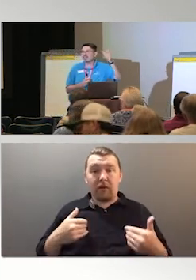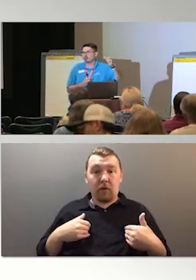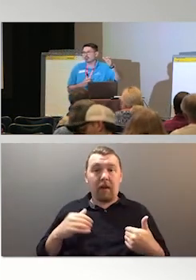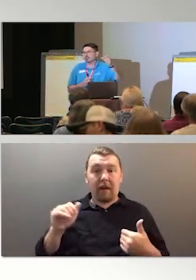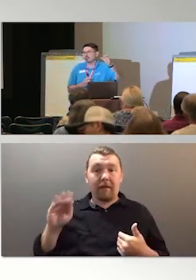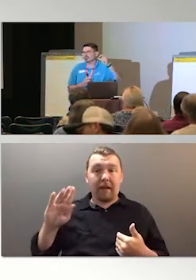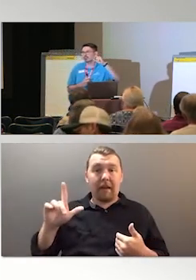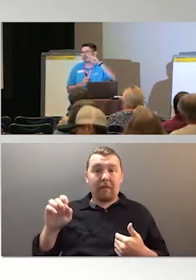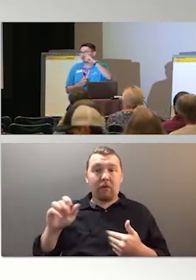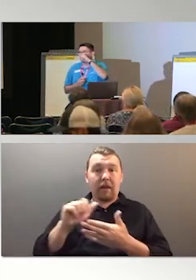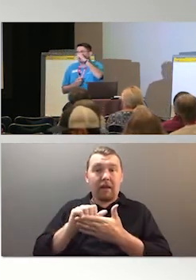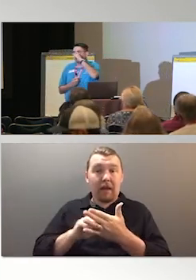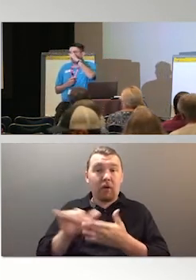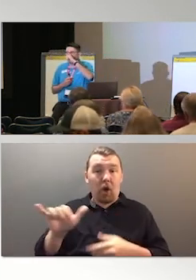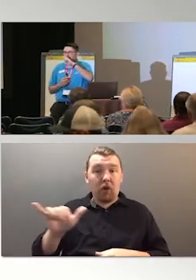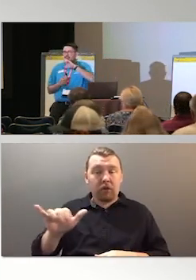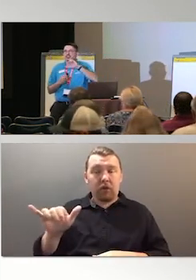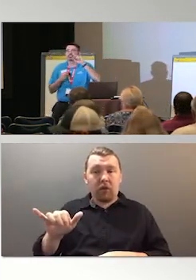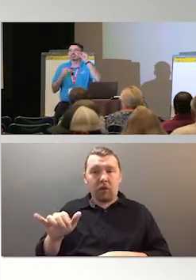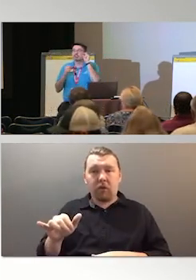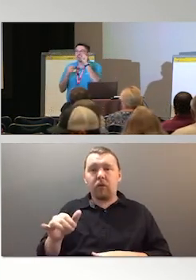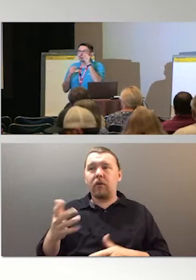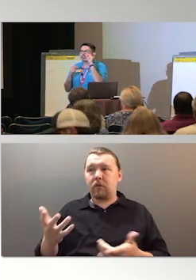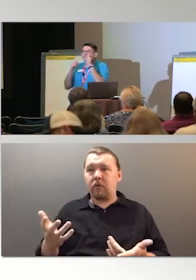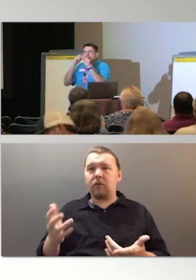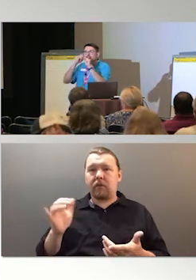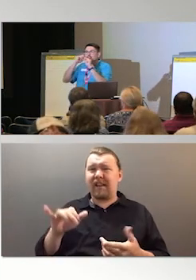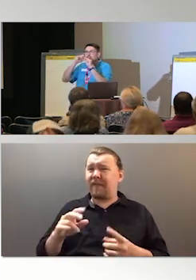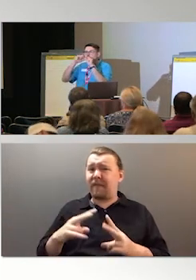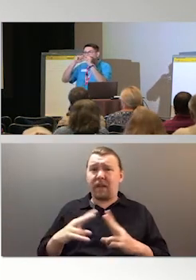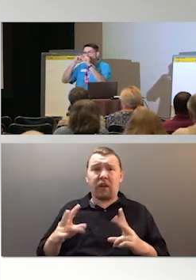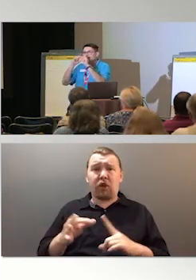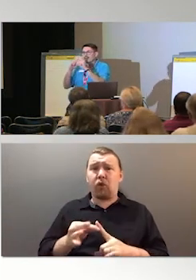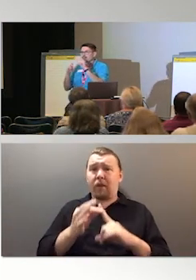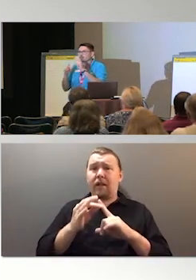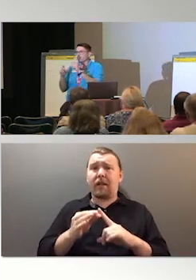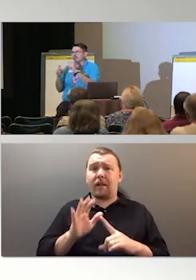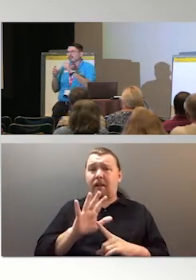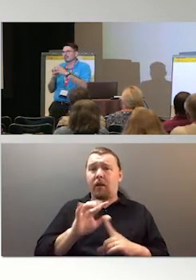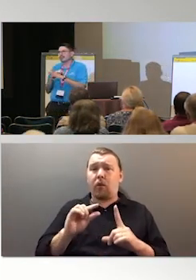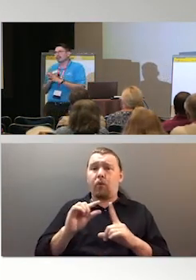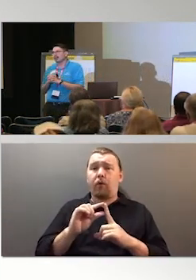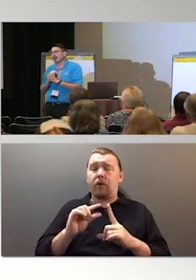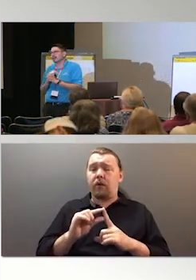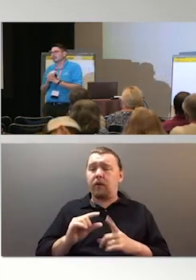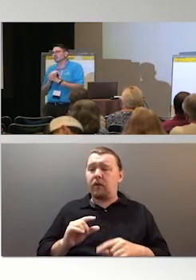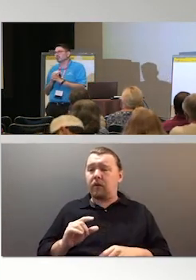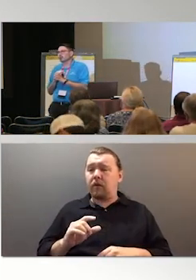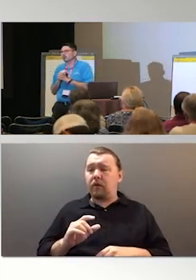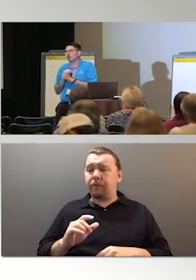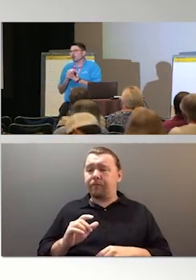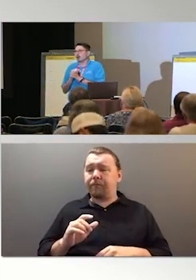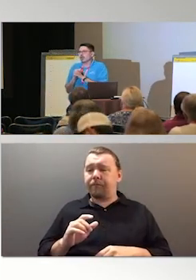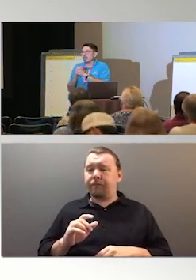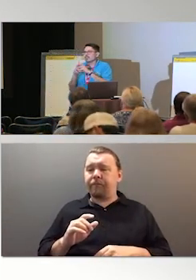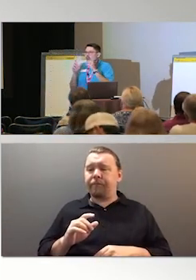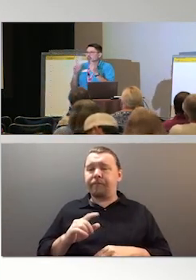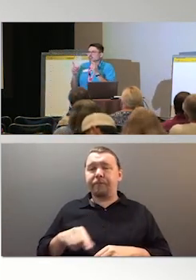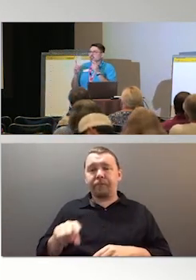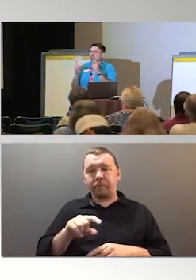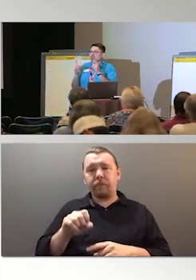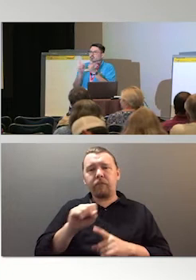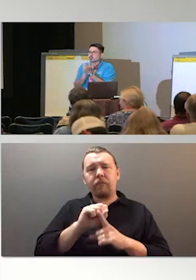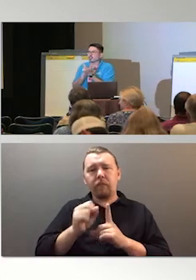an able account. It's very, very unique on how they word it. And so in